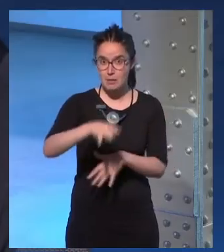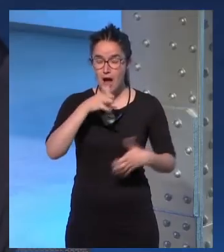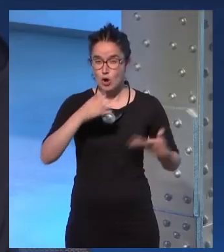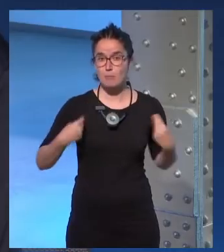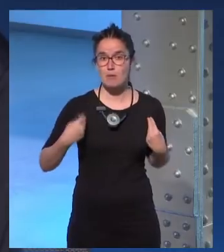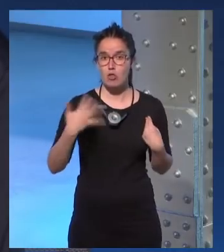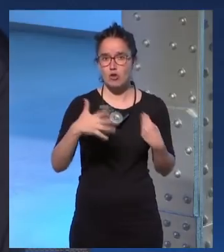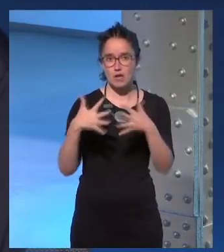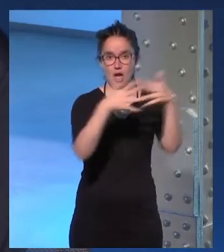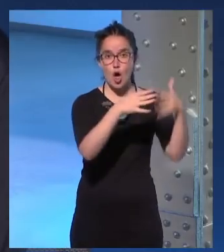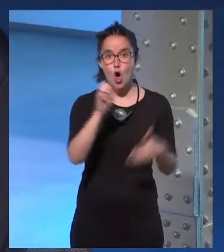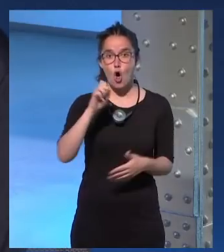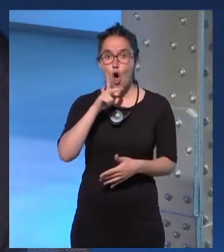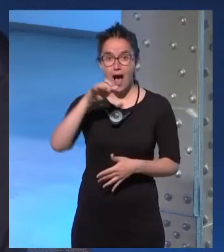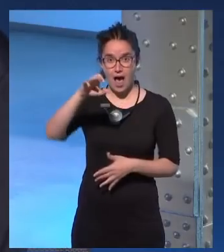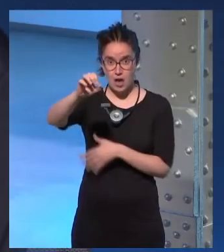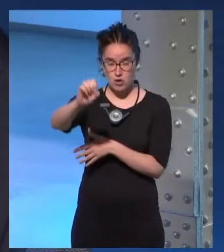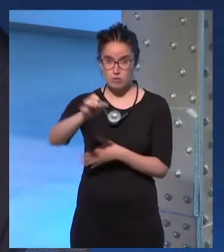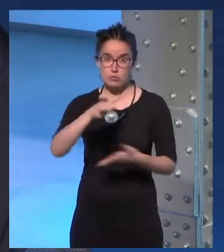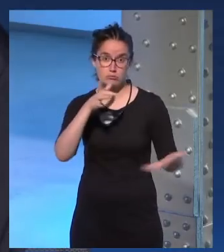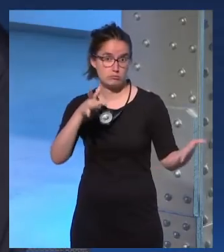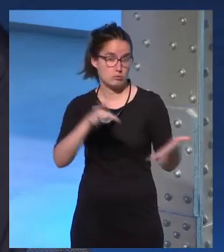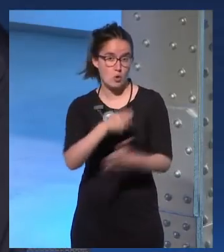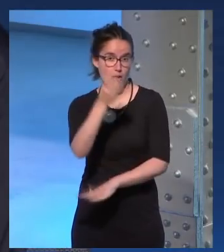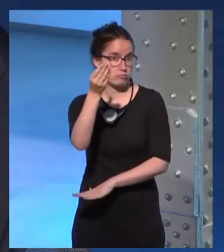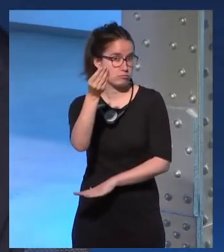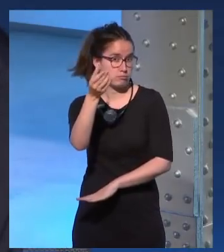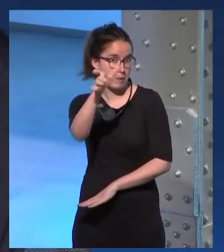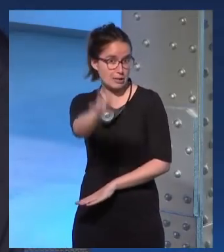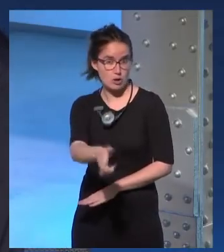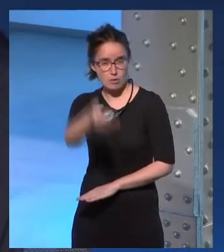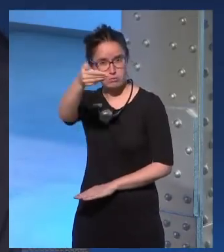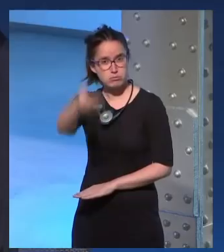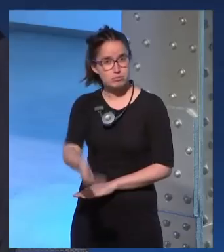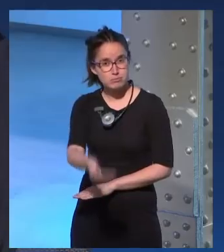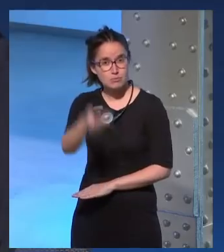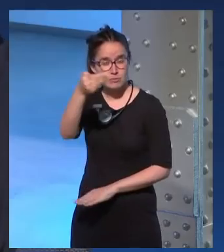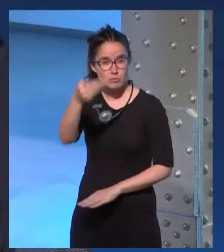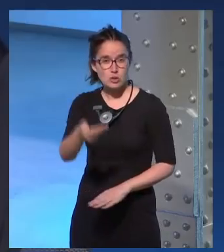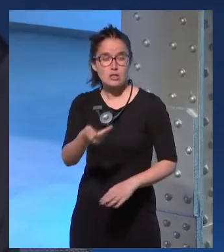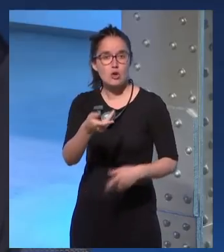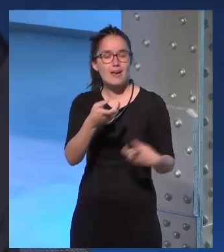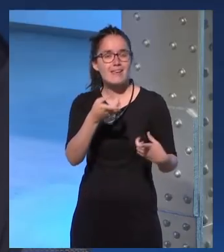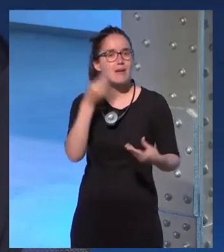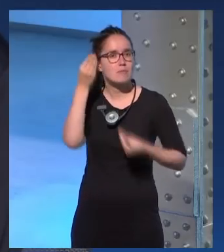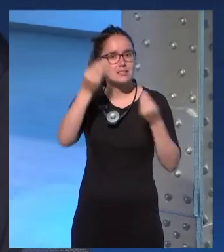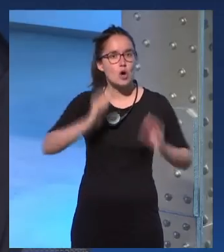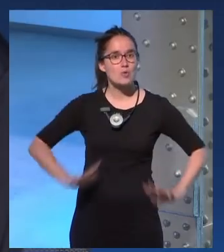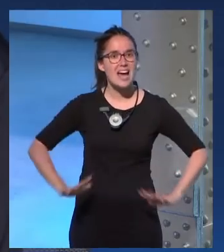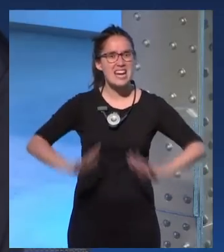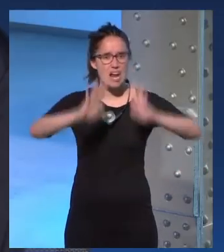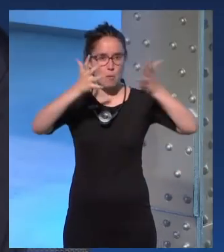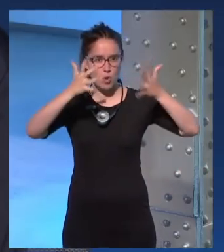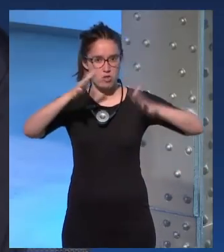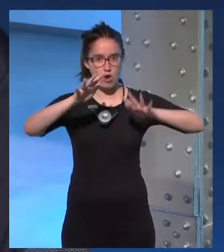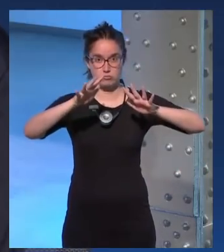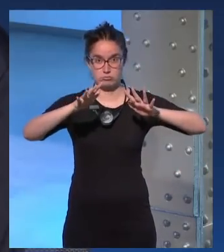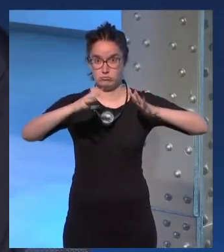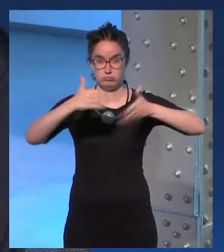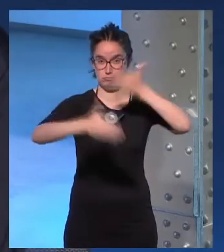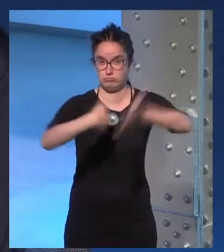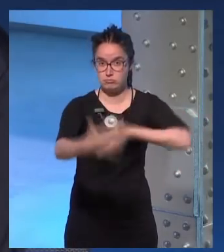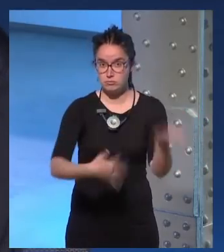been nominated to other awards. She lives in Ohio right now, and she's becoming a key